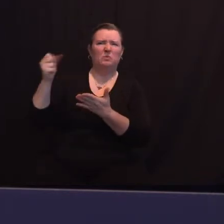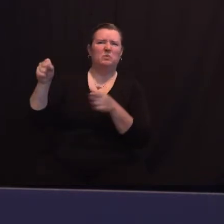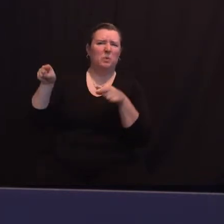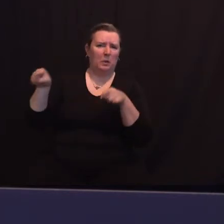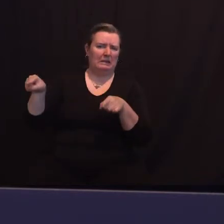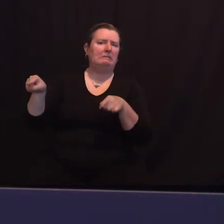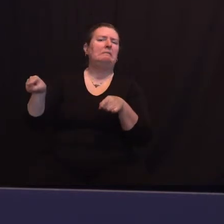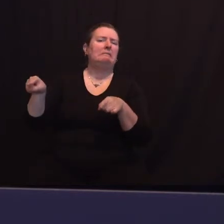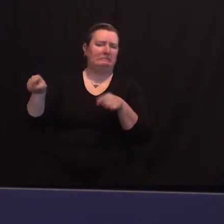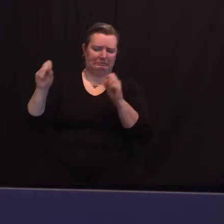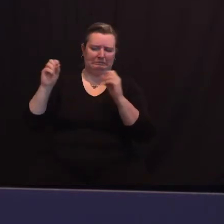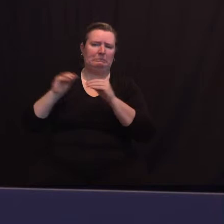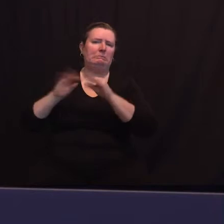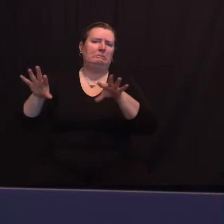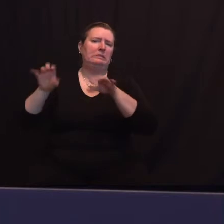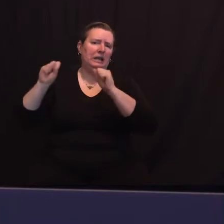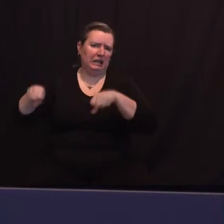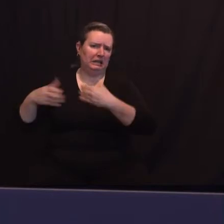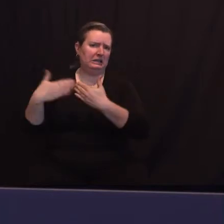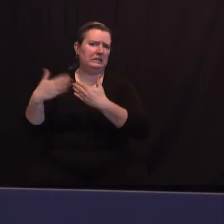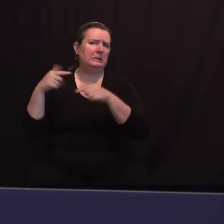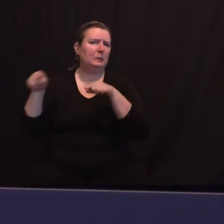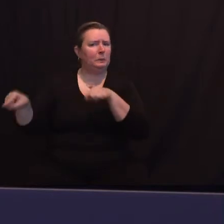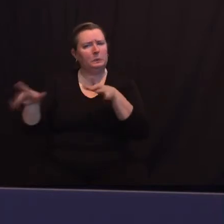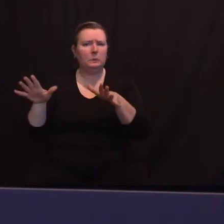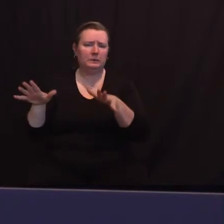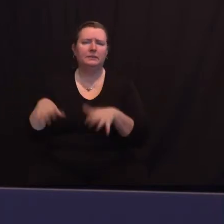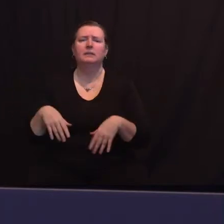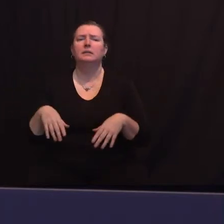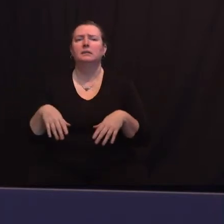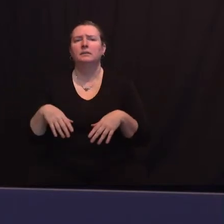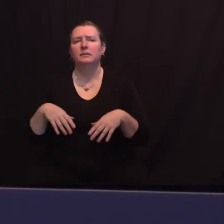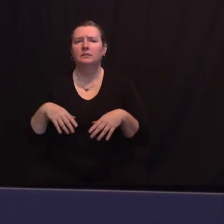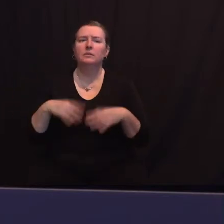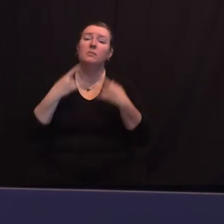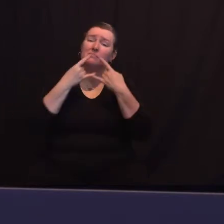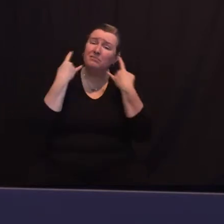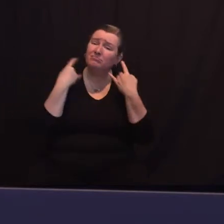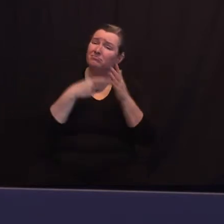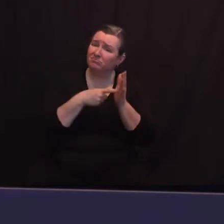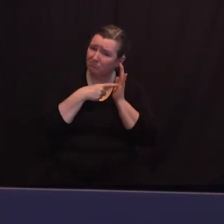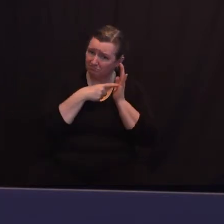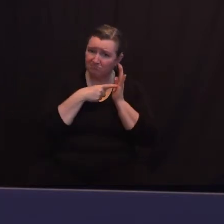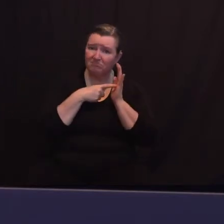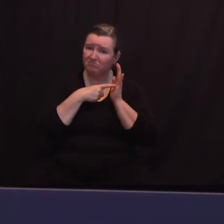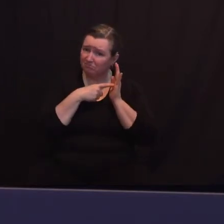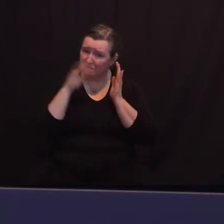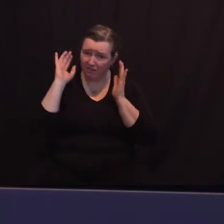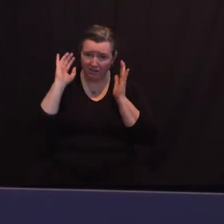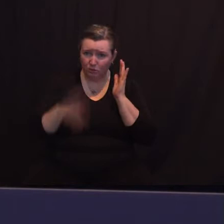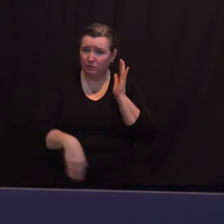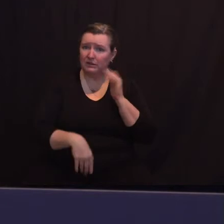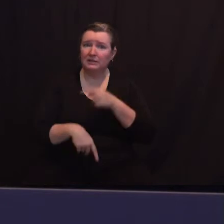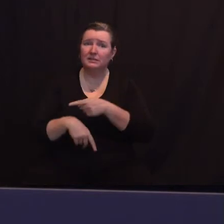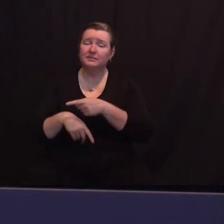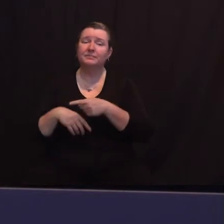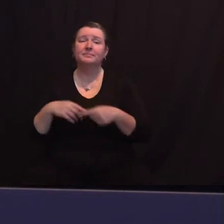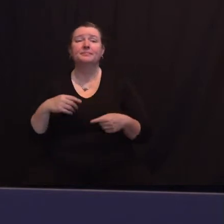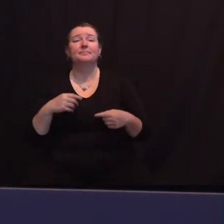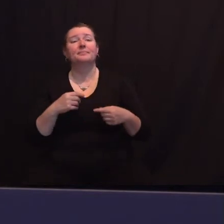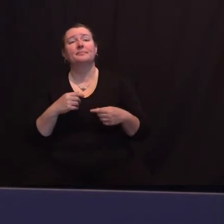times. We continue to recommend 6 feet of physical distancing when masks cannot be worn, such as